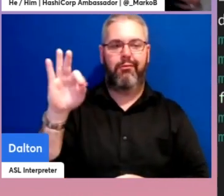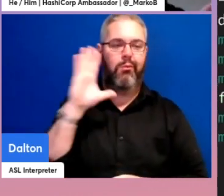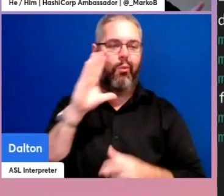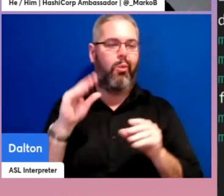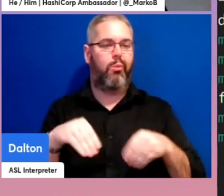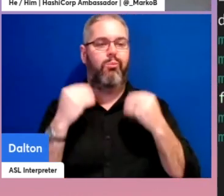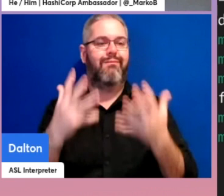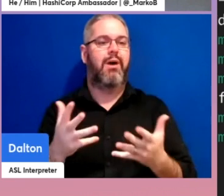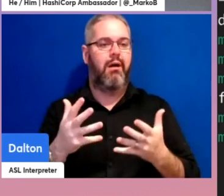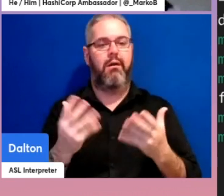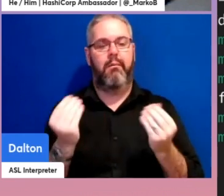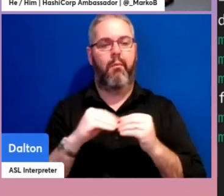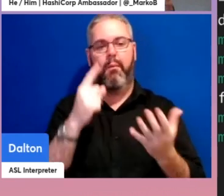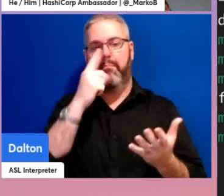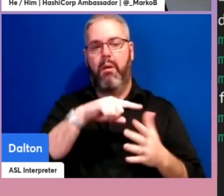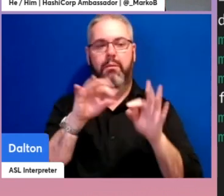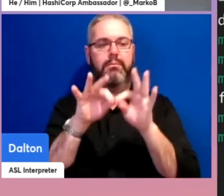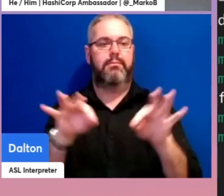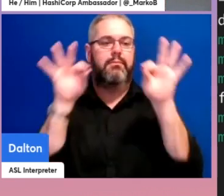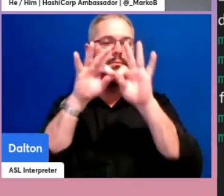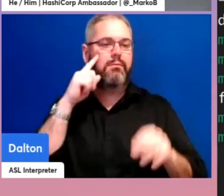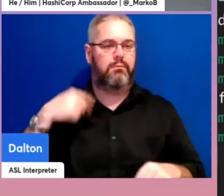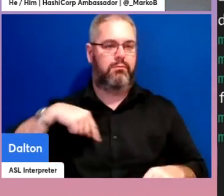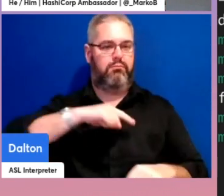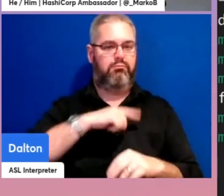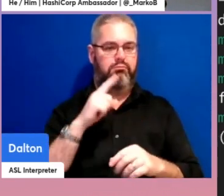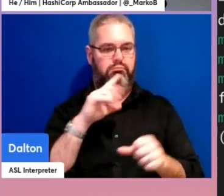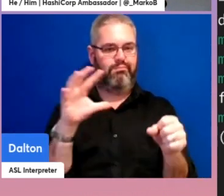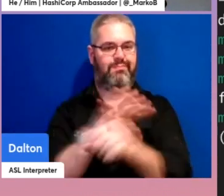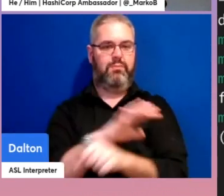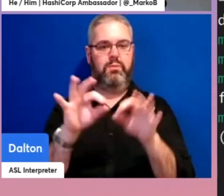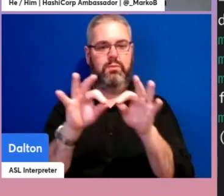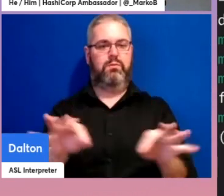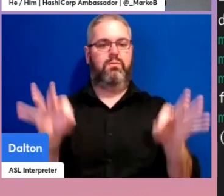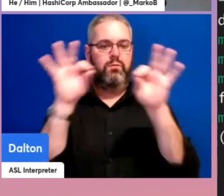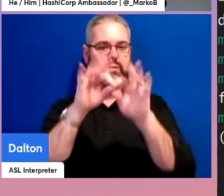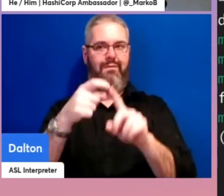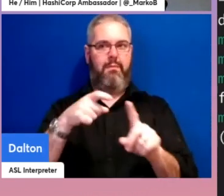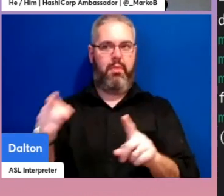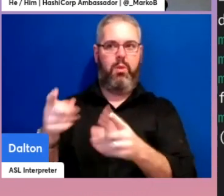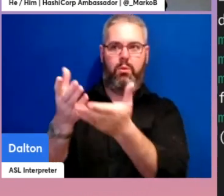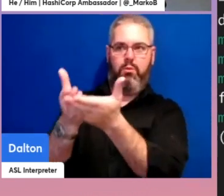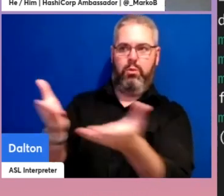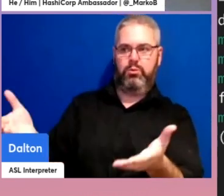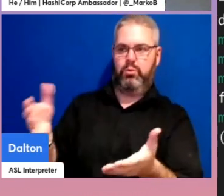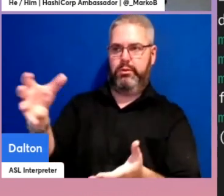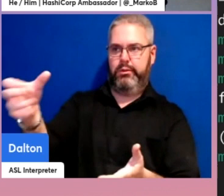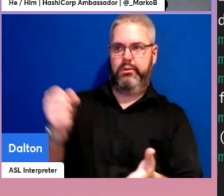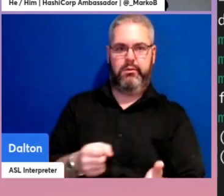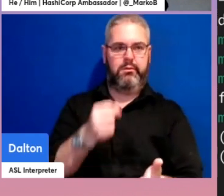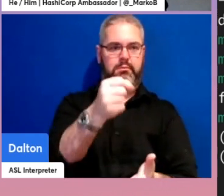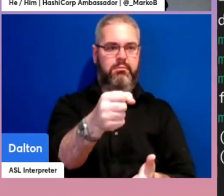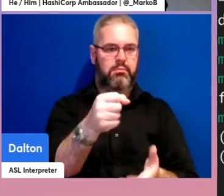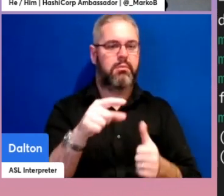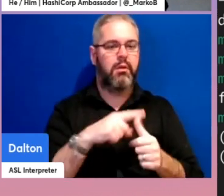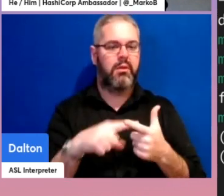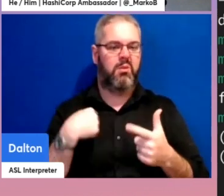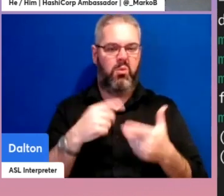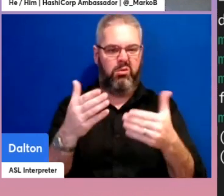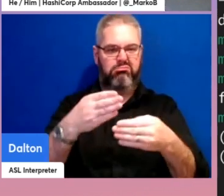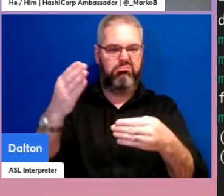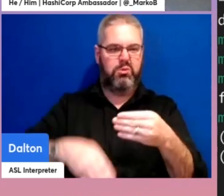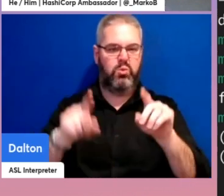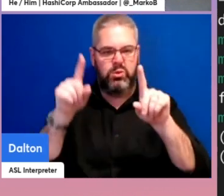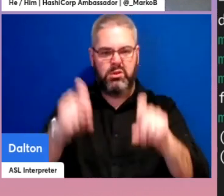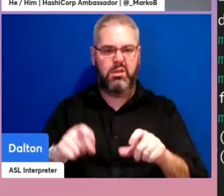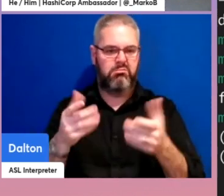provide mock values for us. It's just the default values from the resource. So if we quickly execute the test, I'm just gonna execute the test here,